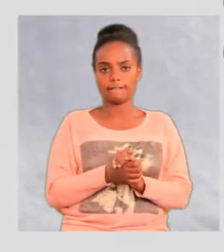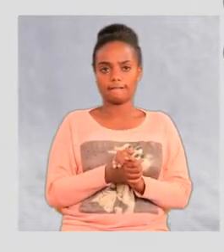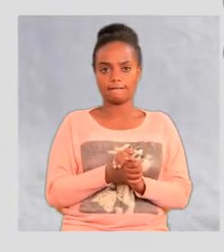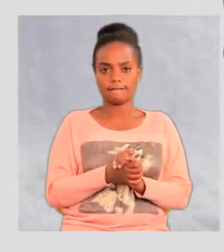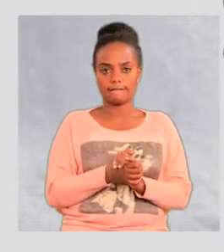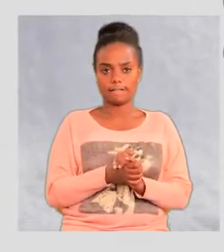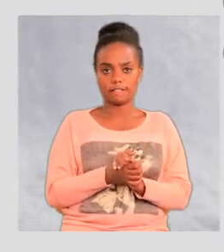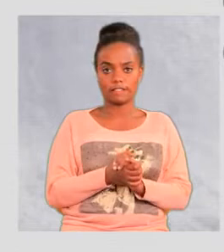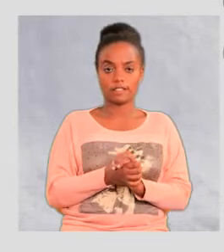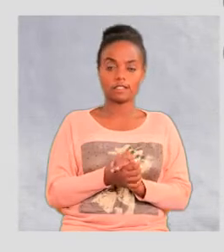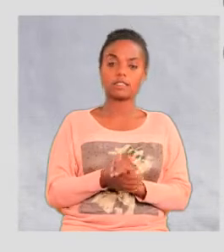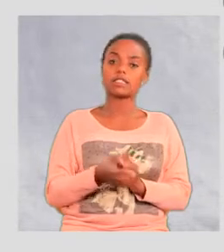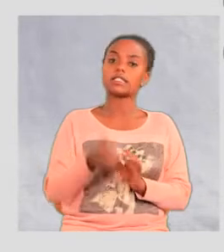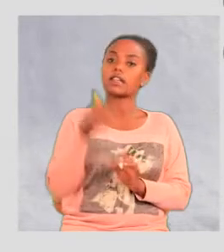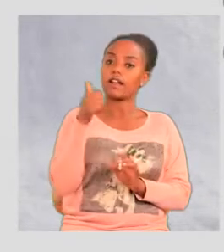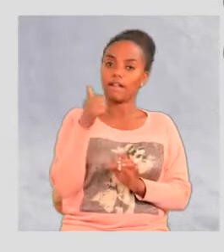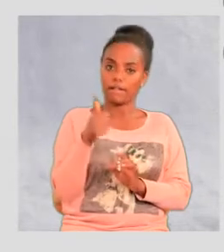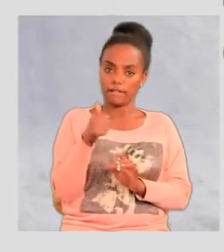A